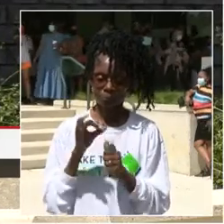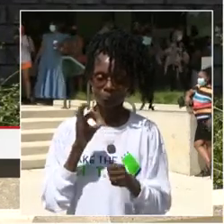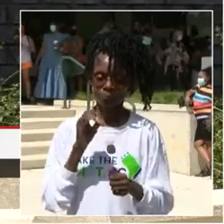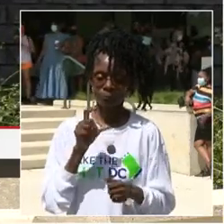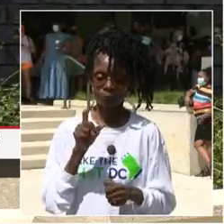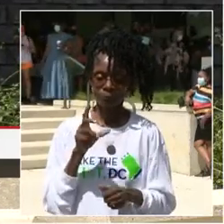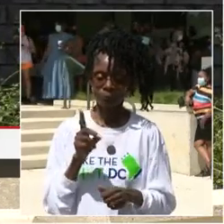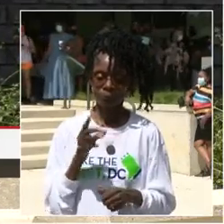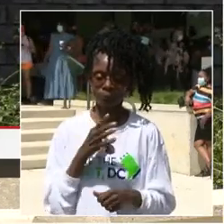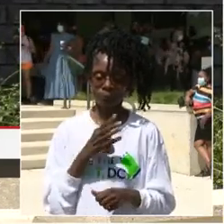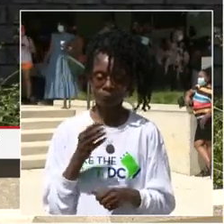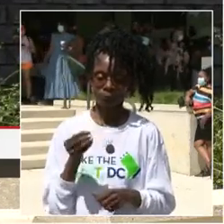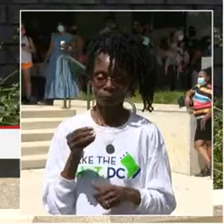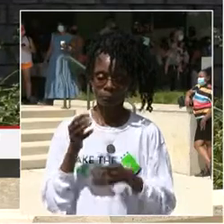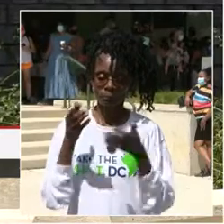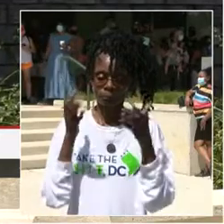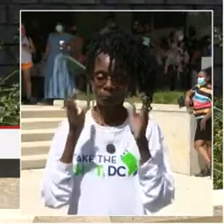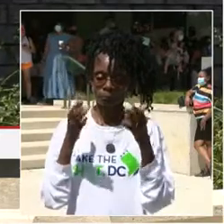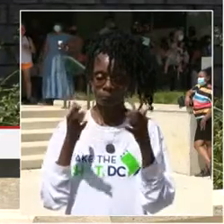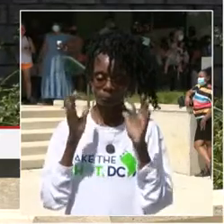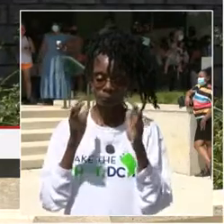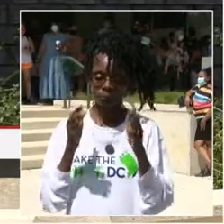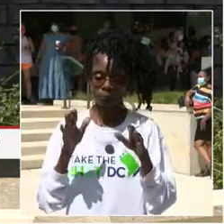excited about is that